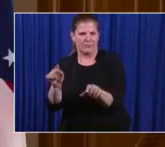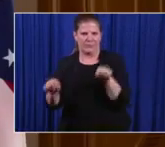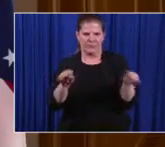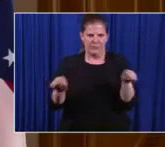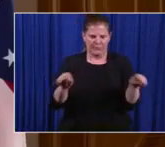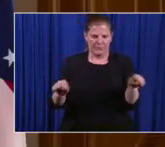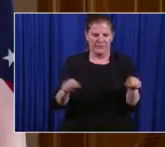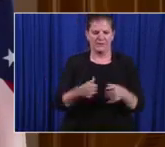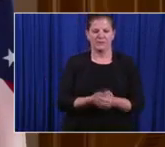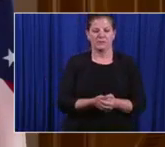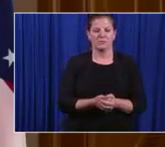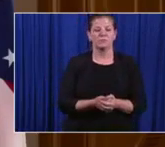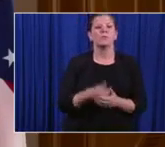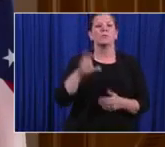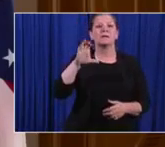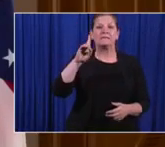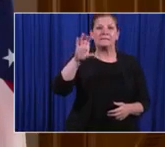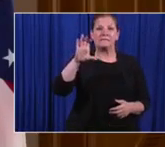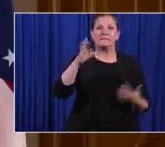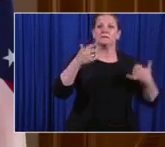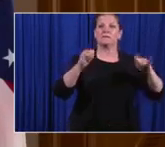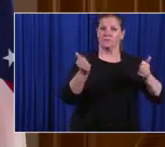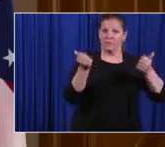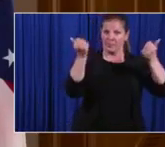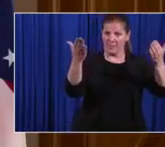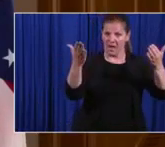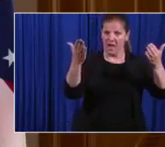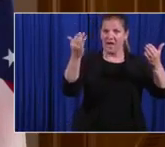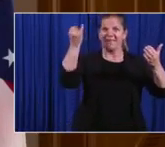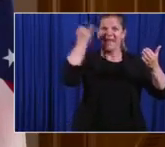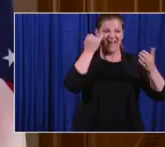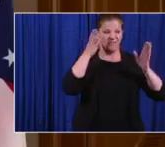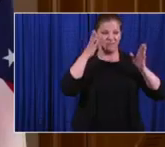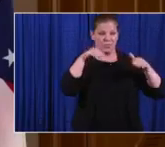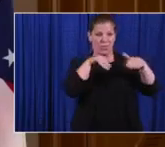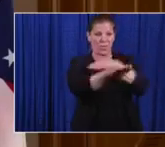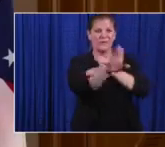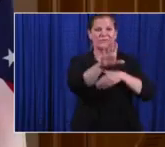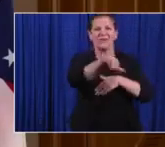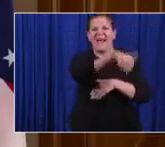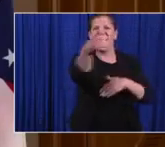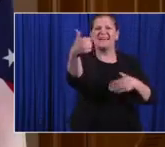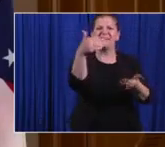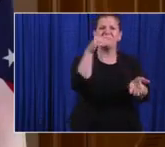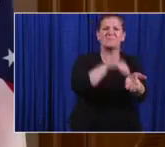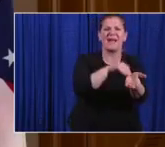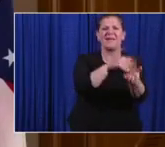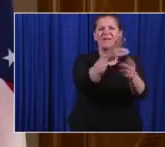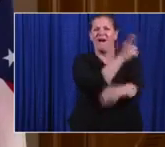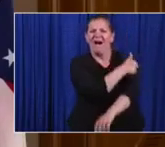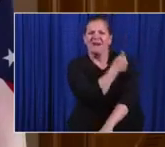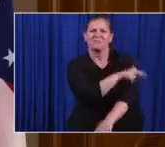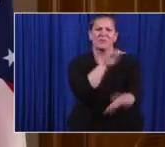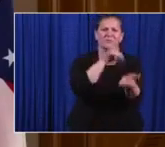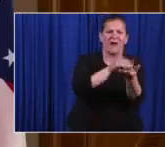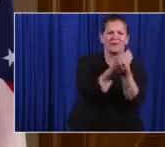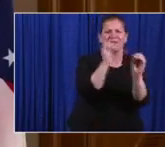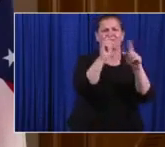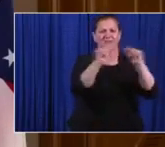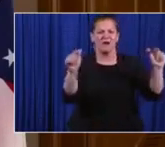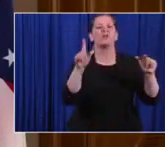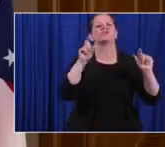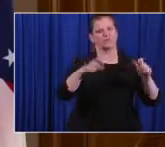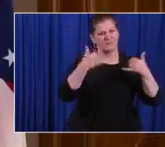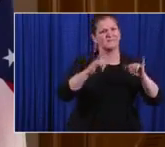CDC still recommends everyone wear a mask when they're in a healthcare setting. Everyone should do that. Also, when they're traveling on